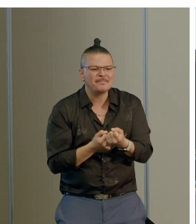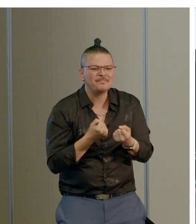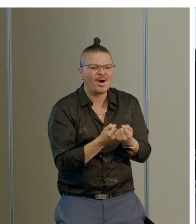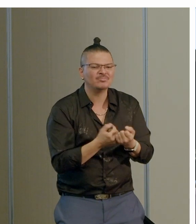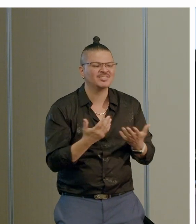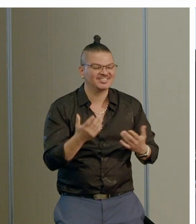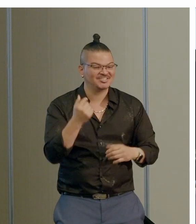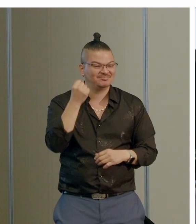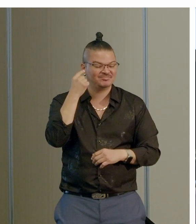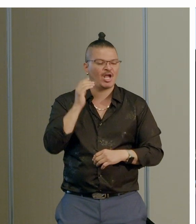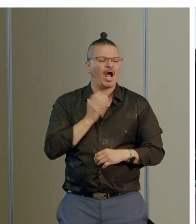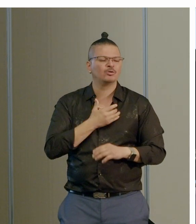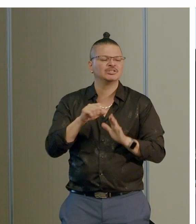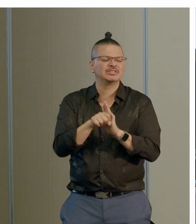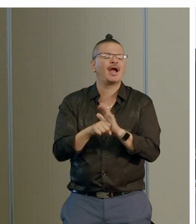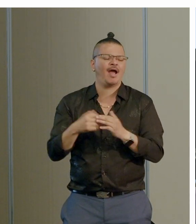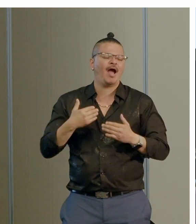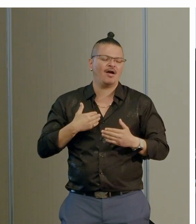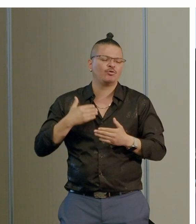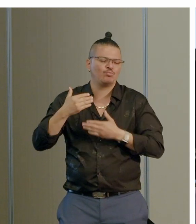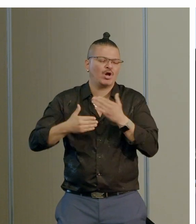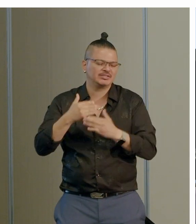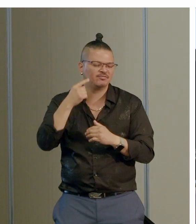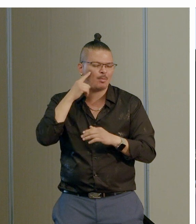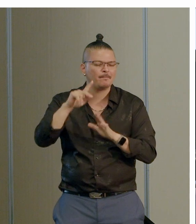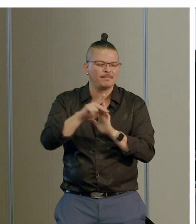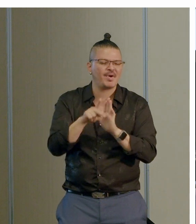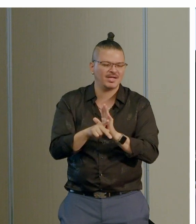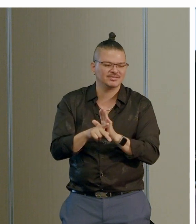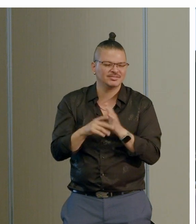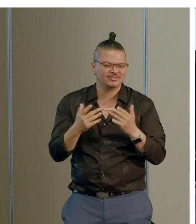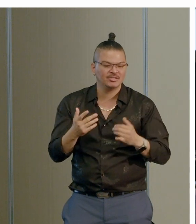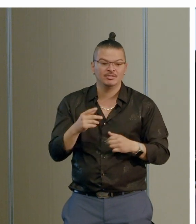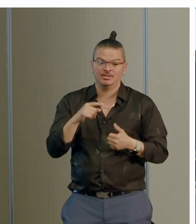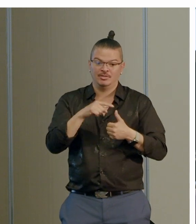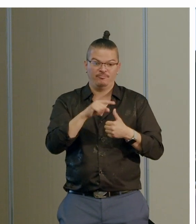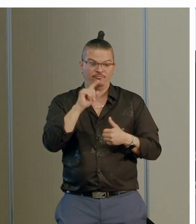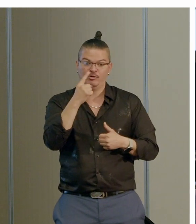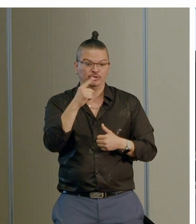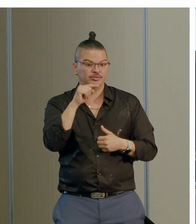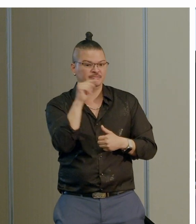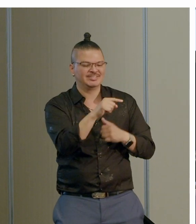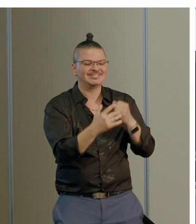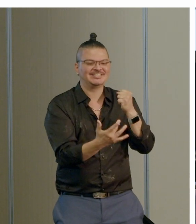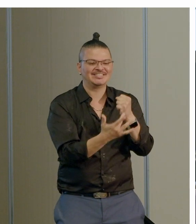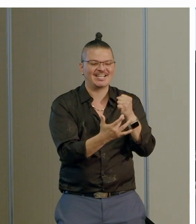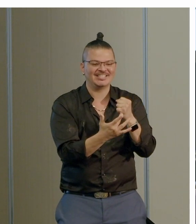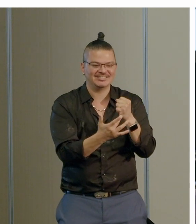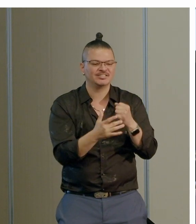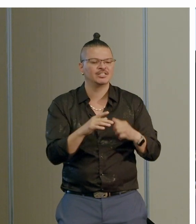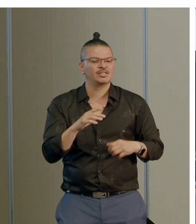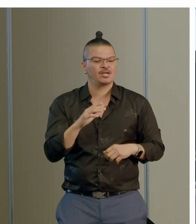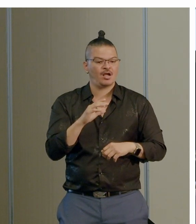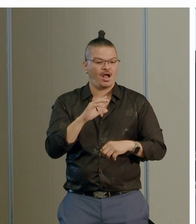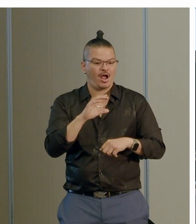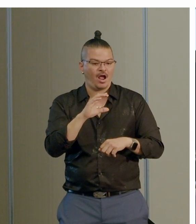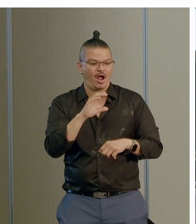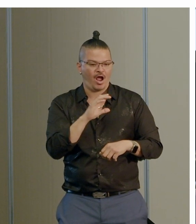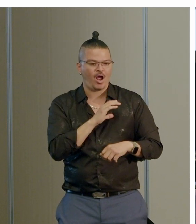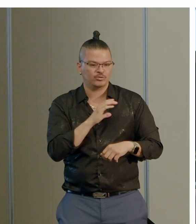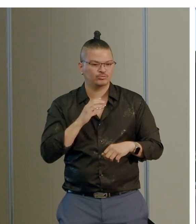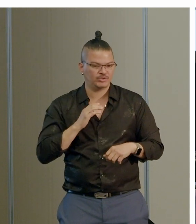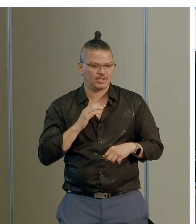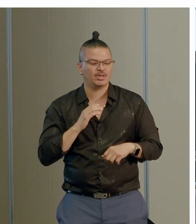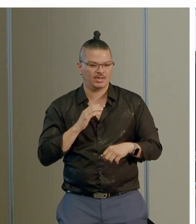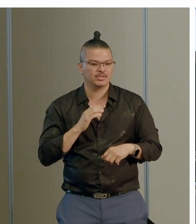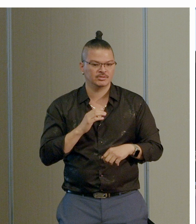approval. First, it goes to the Technology Management Council. Those are the state CIOs. Then it goes to the Business Management Council.